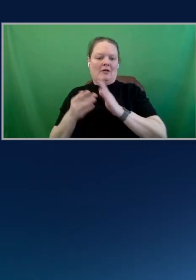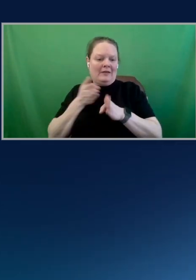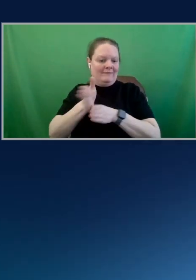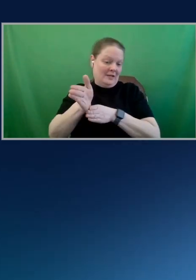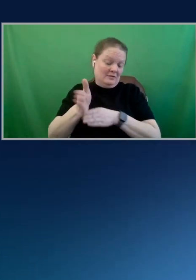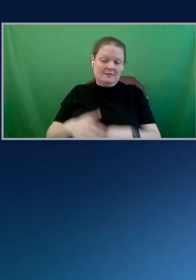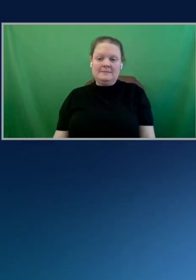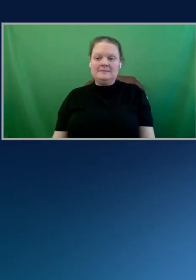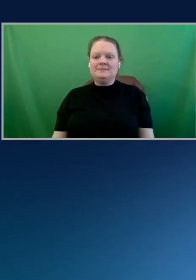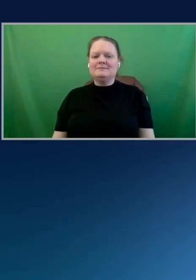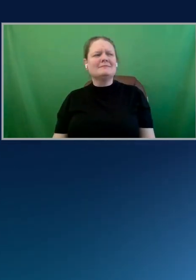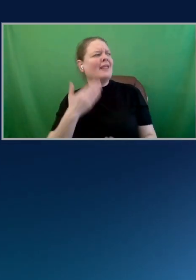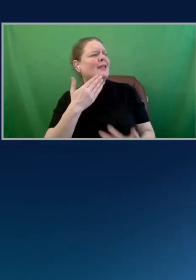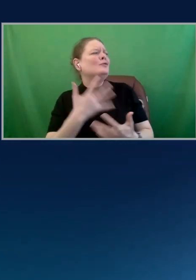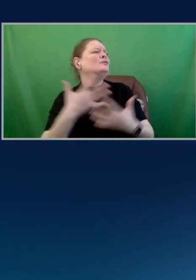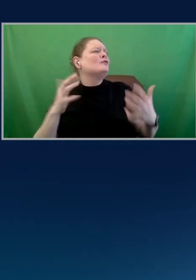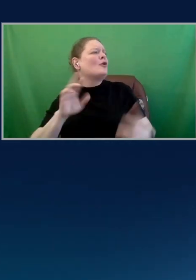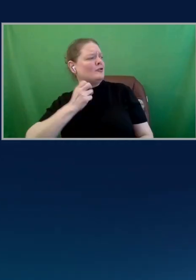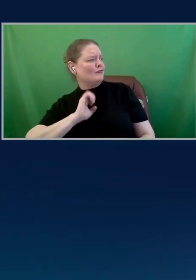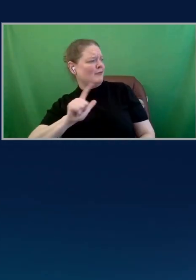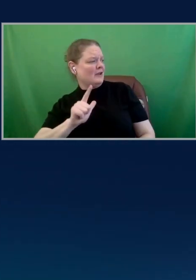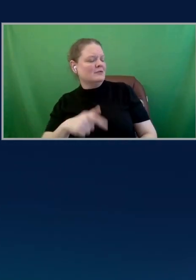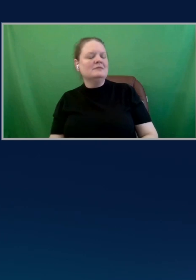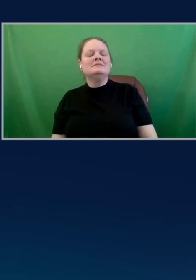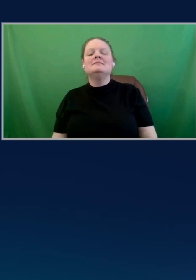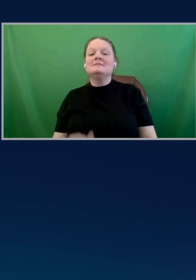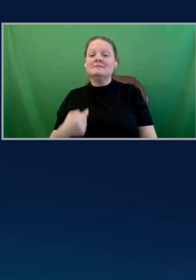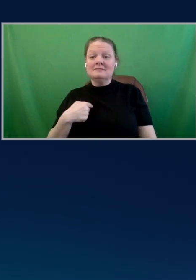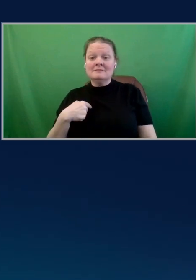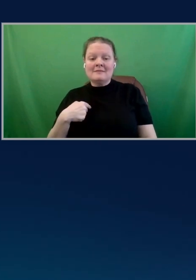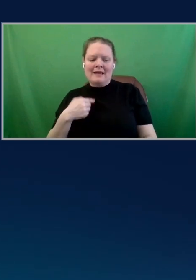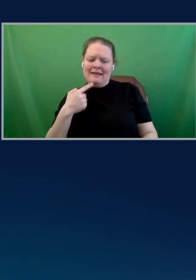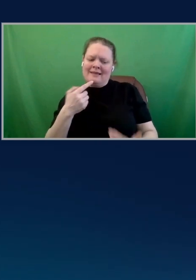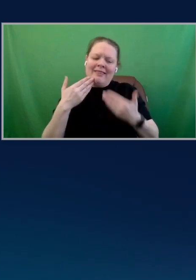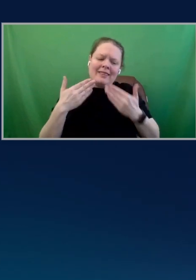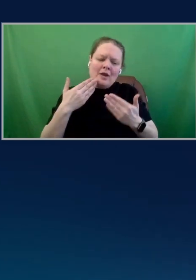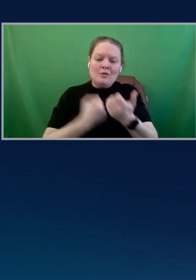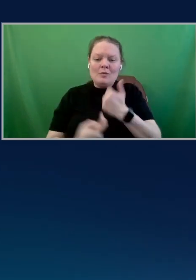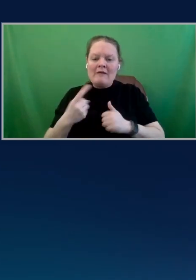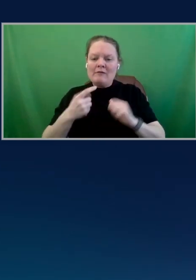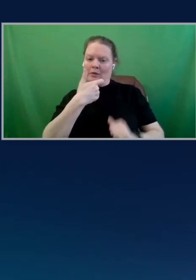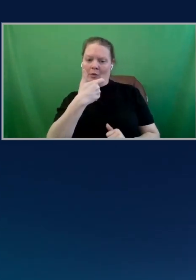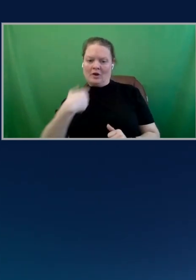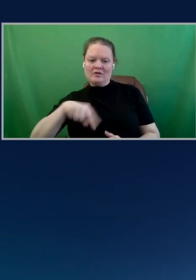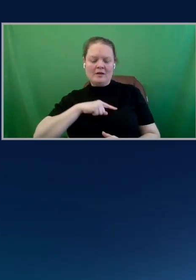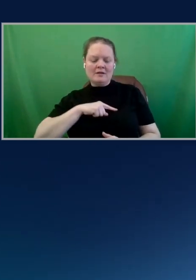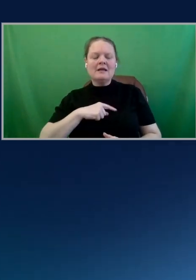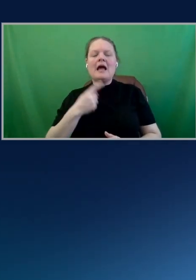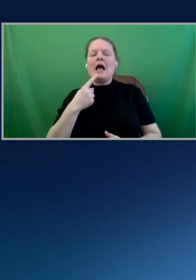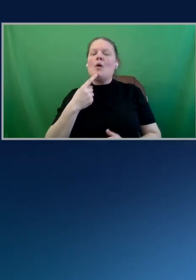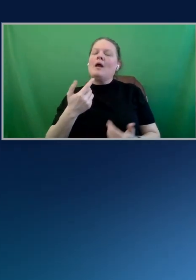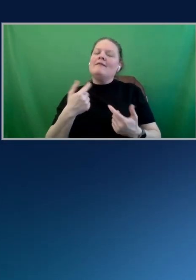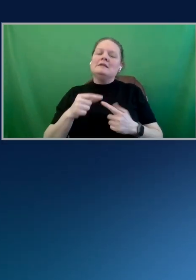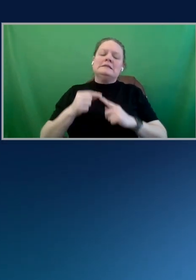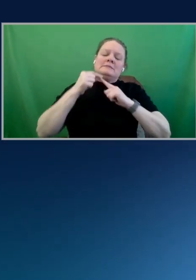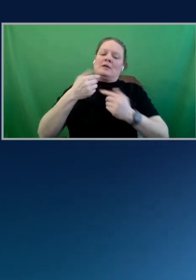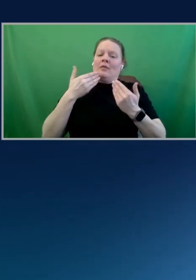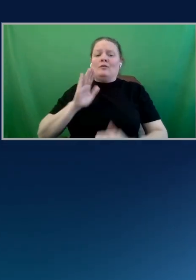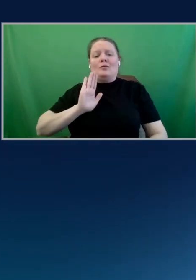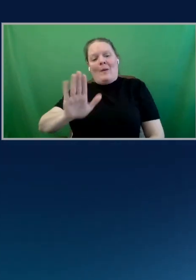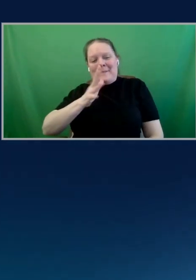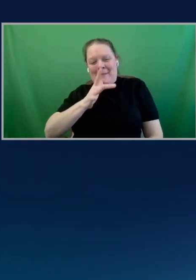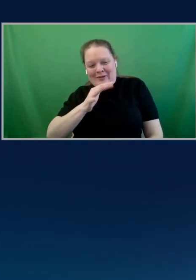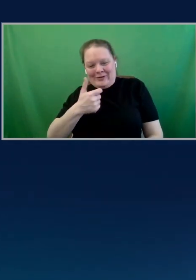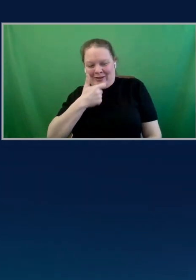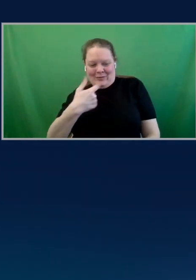Thanks so much, Rachel. I said thanks to everyone who's watching us. I want to call out a special thank you to your mother who's watching us as well.